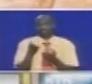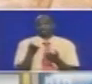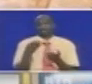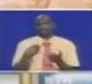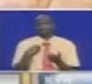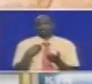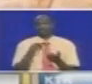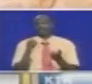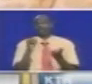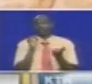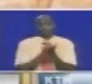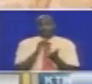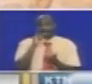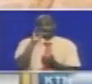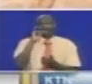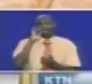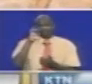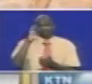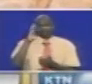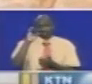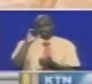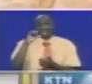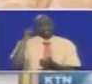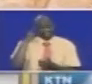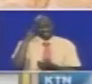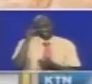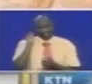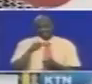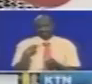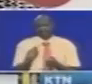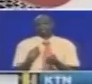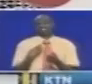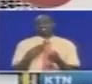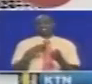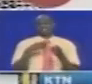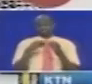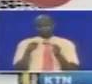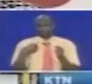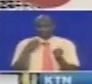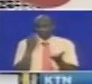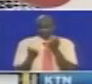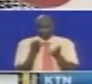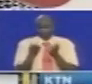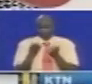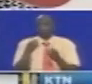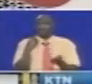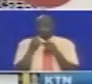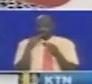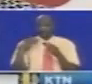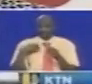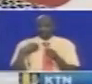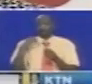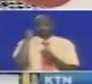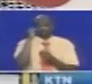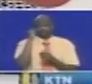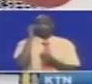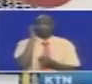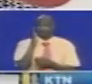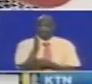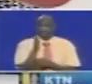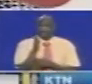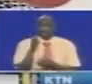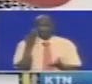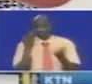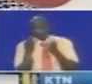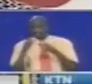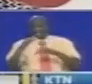or not. I think these issues will have been settled through the evaluation. When we are talking about political will, is it